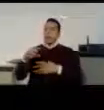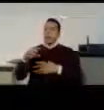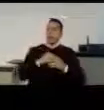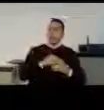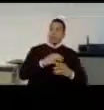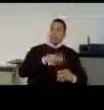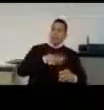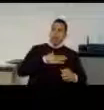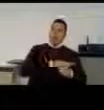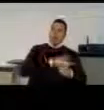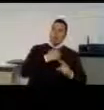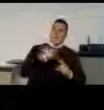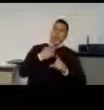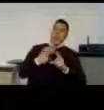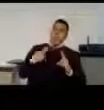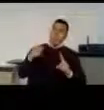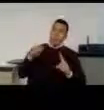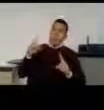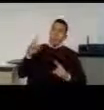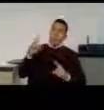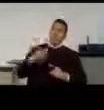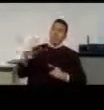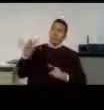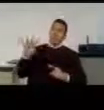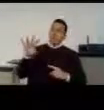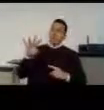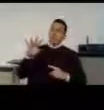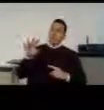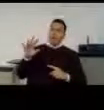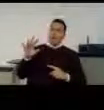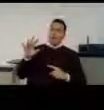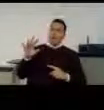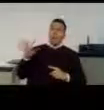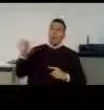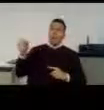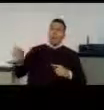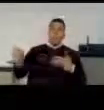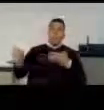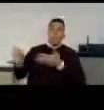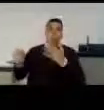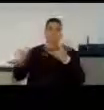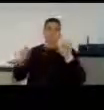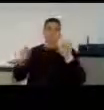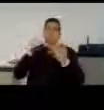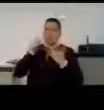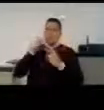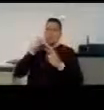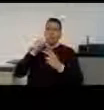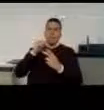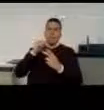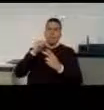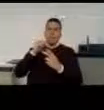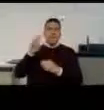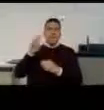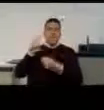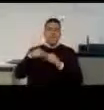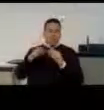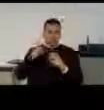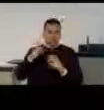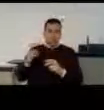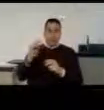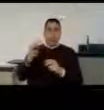District 75 schools because they were relegated there because of having intellectual disabilities, because of having invisible